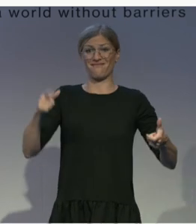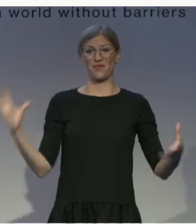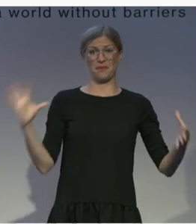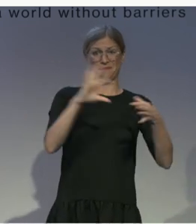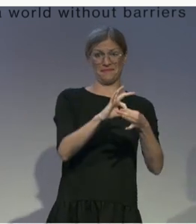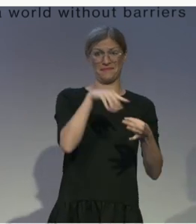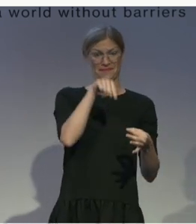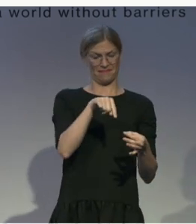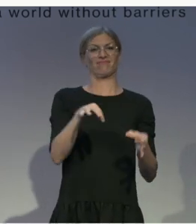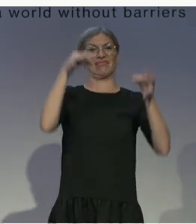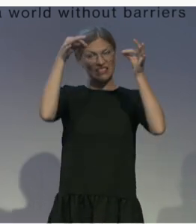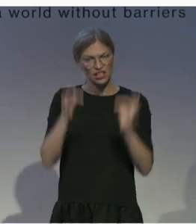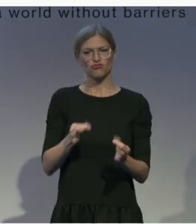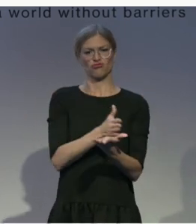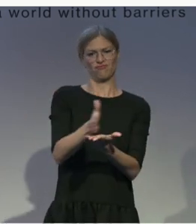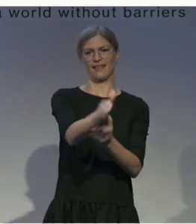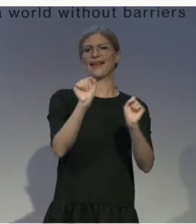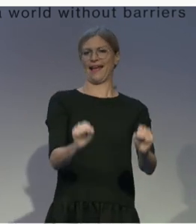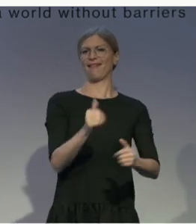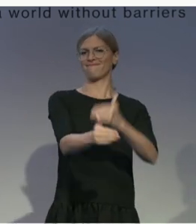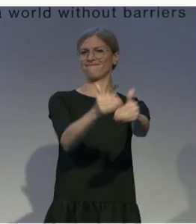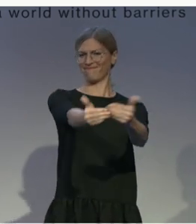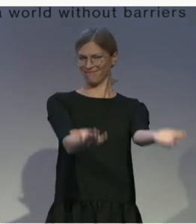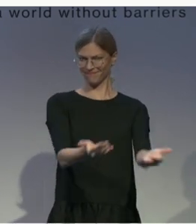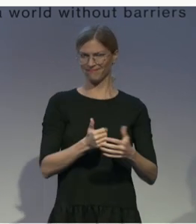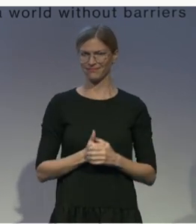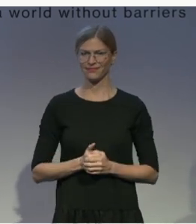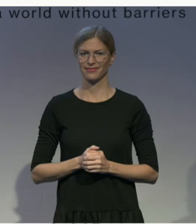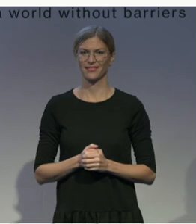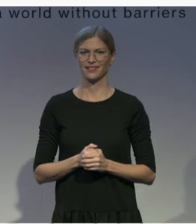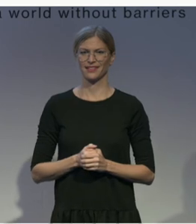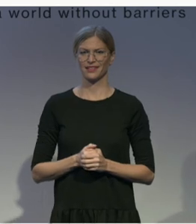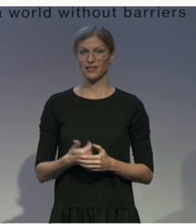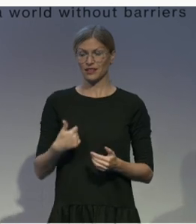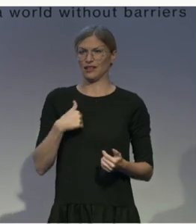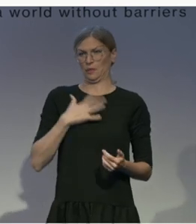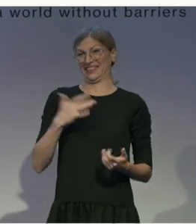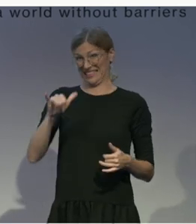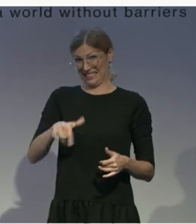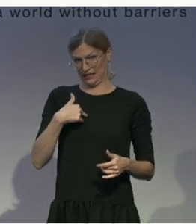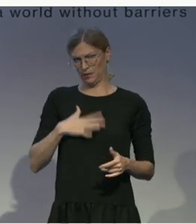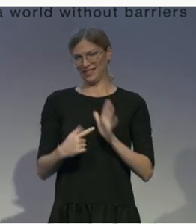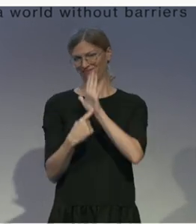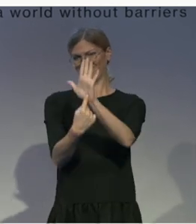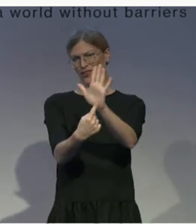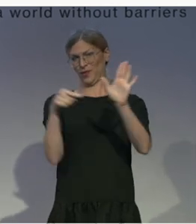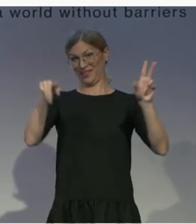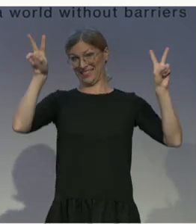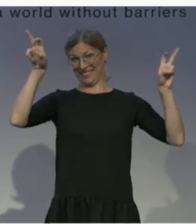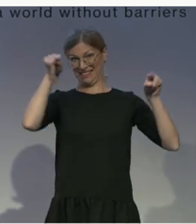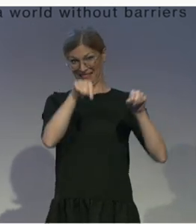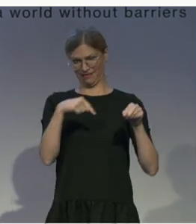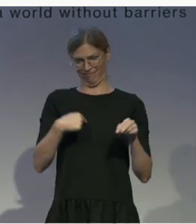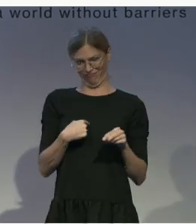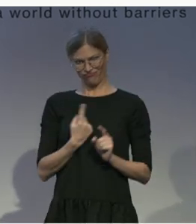about self-advocacy, what we would like to highlight is that we can't talk about self-advocacy unless we create the